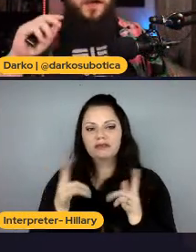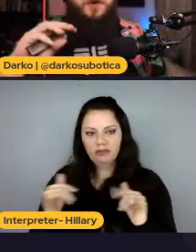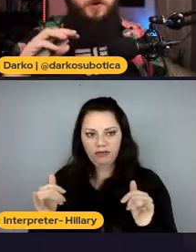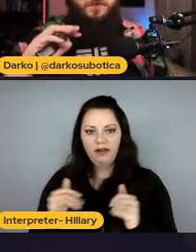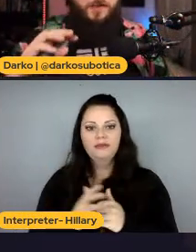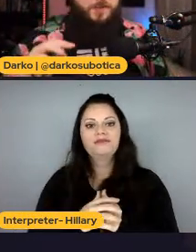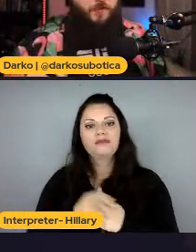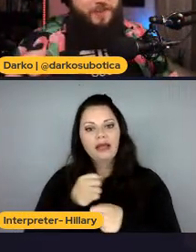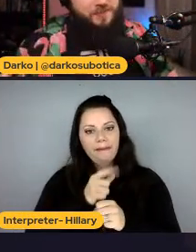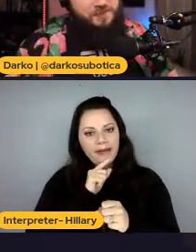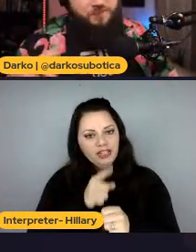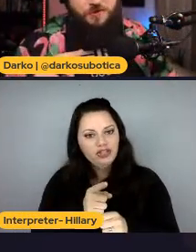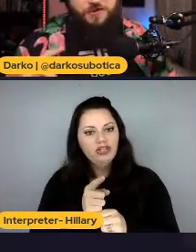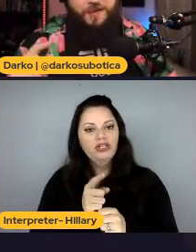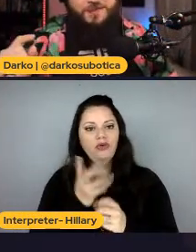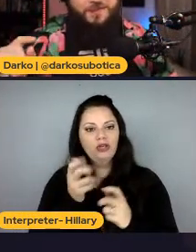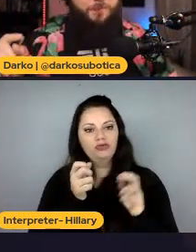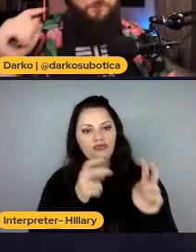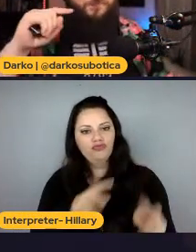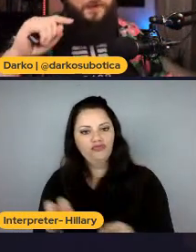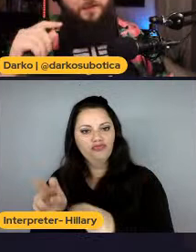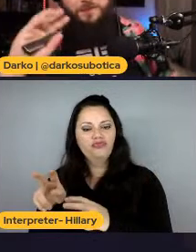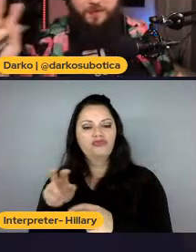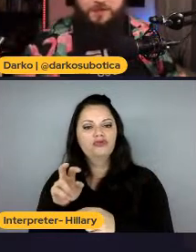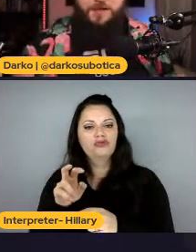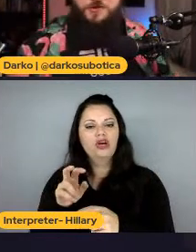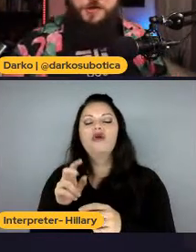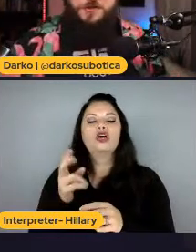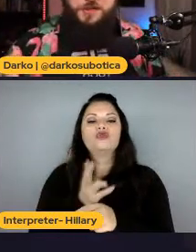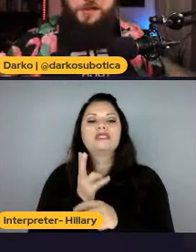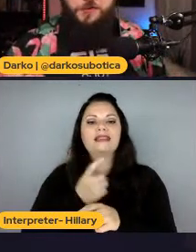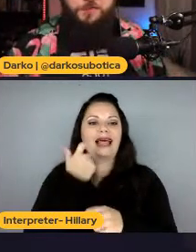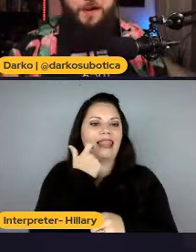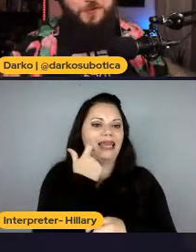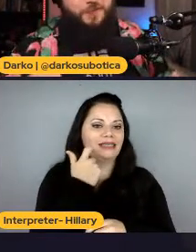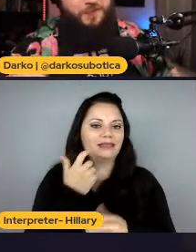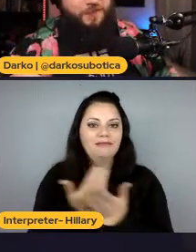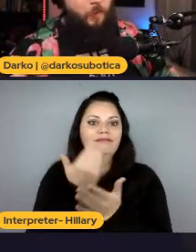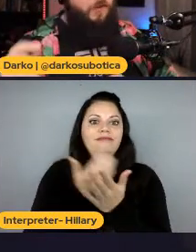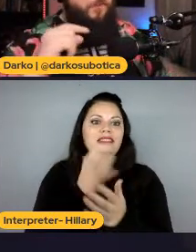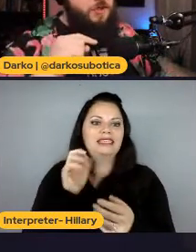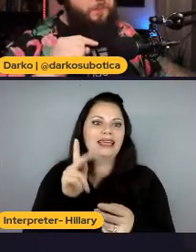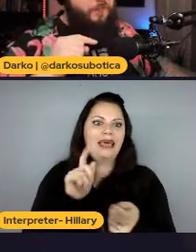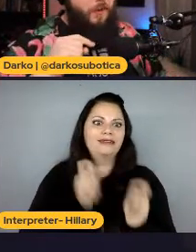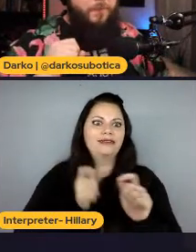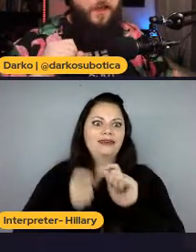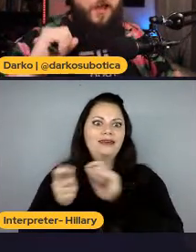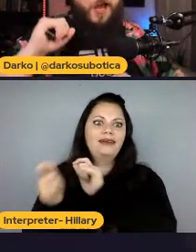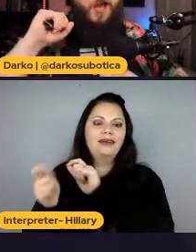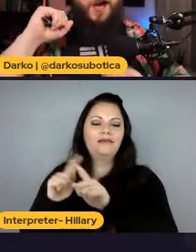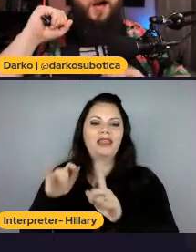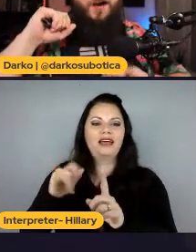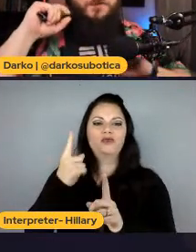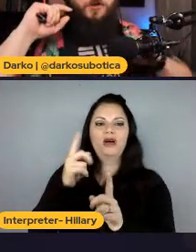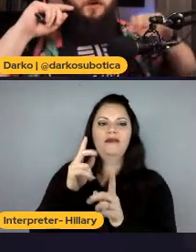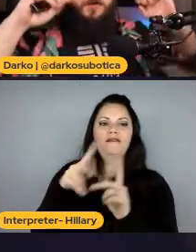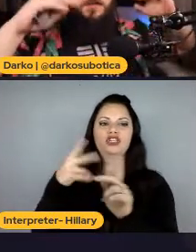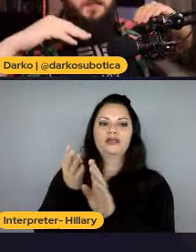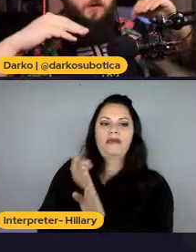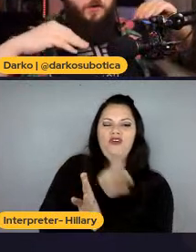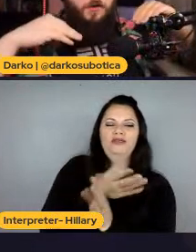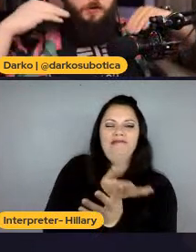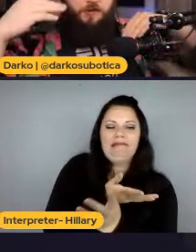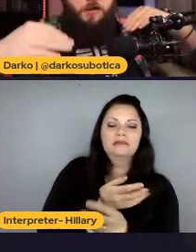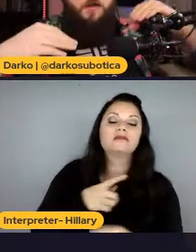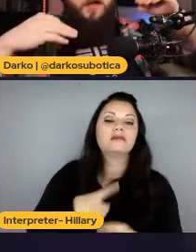So making sure I'm running the latest version, I guess, things change in CDK too fast, so it's a version before. So this is